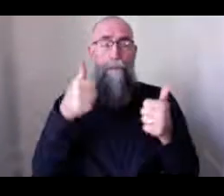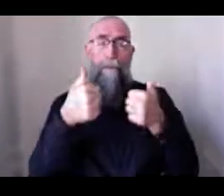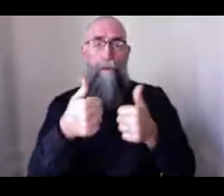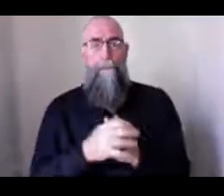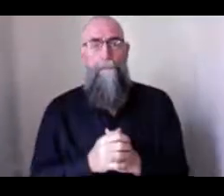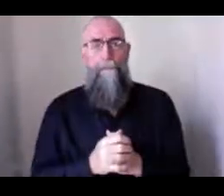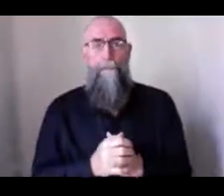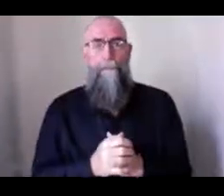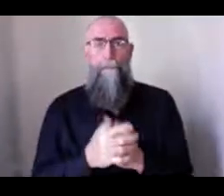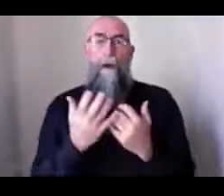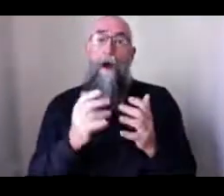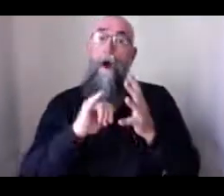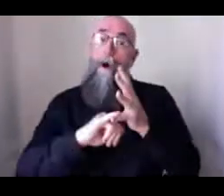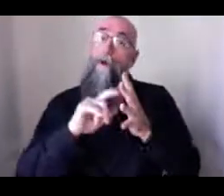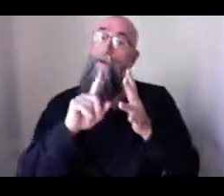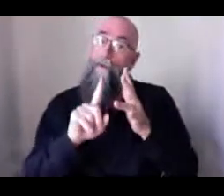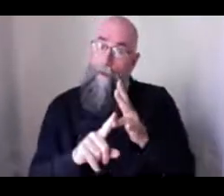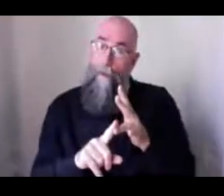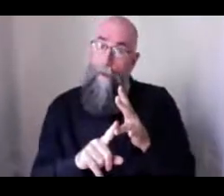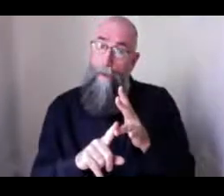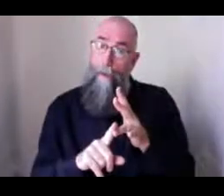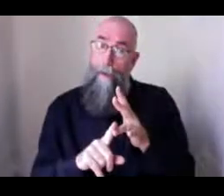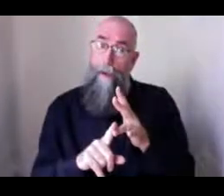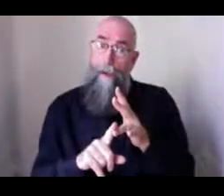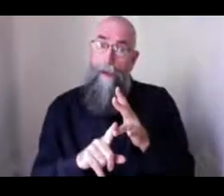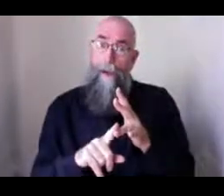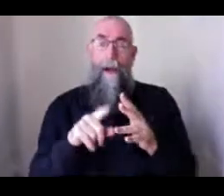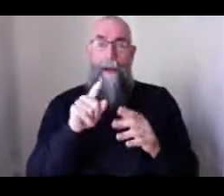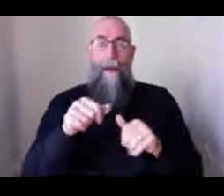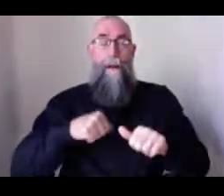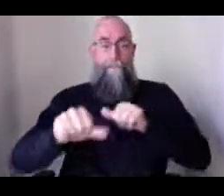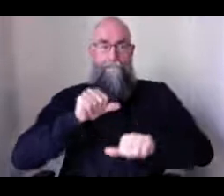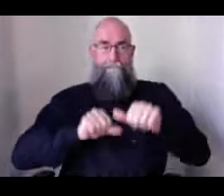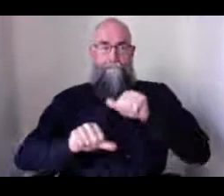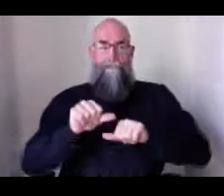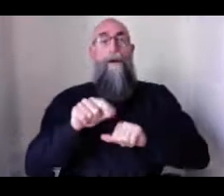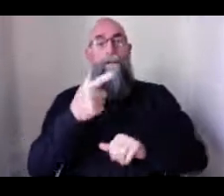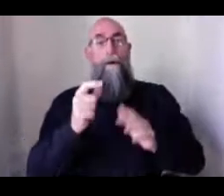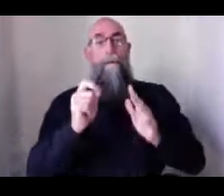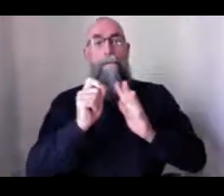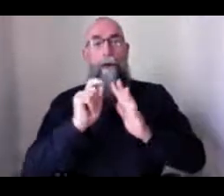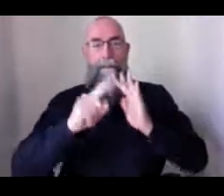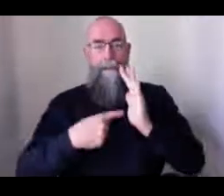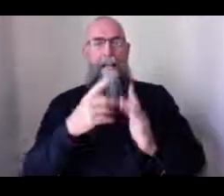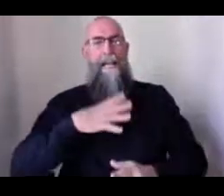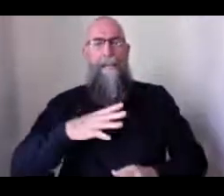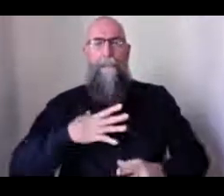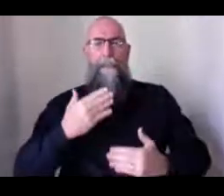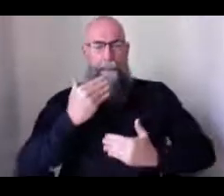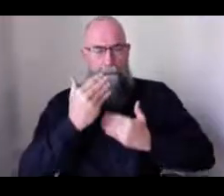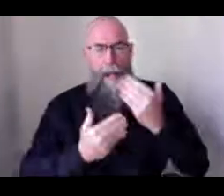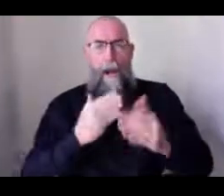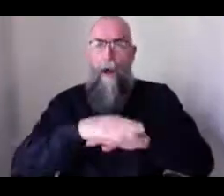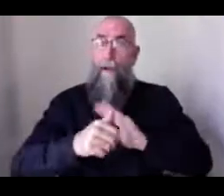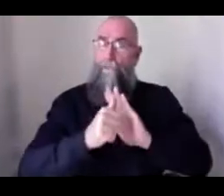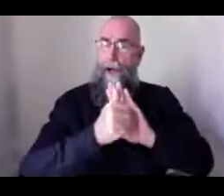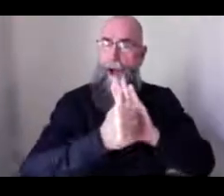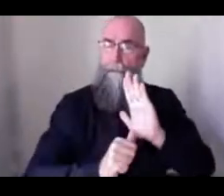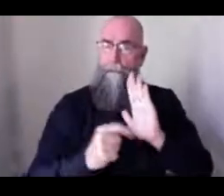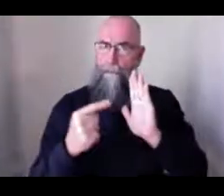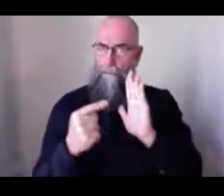All right, so just going back to here, your project must be a clearly defined arts and cultural activity, and you can apply for the